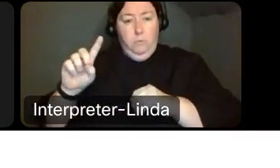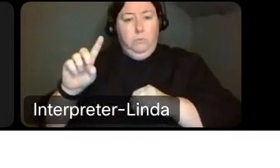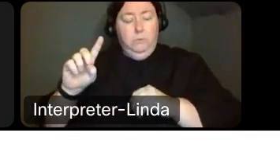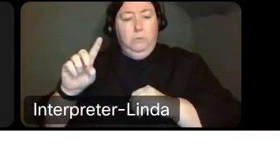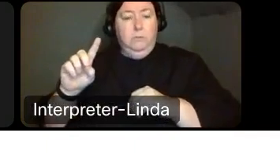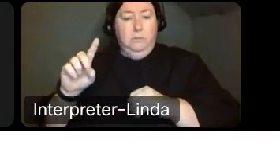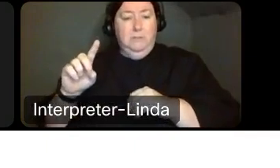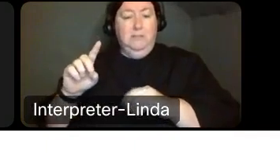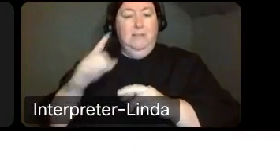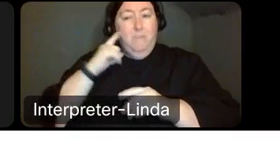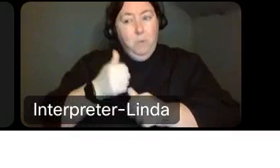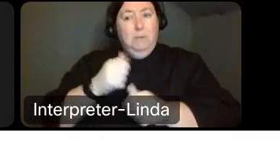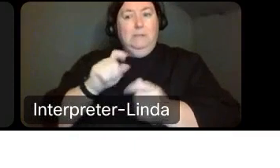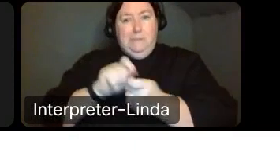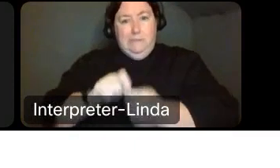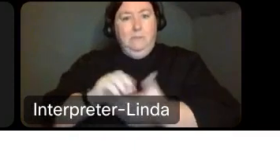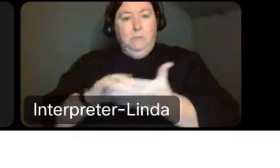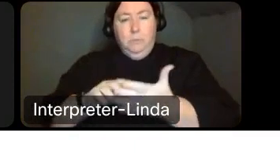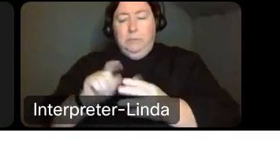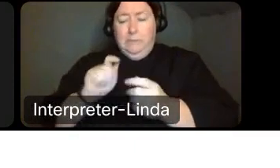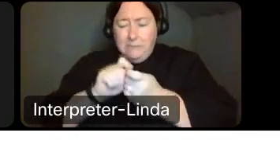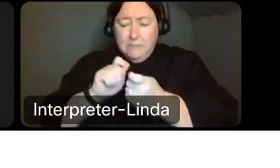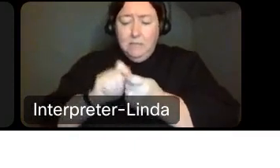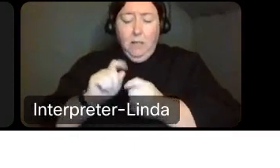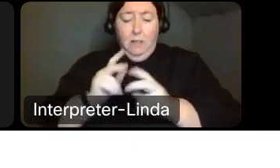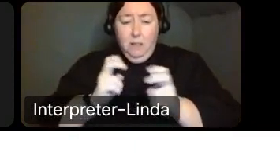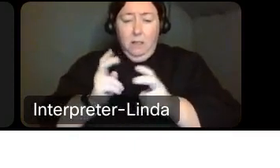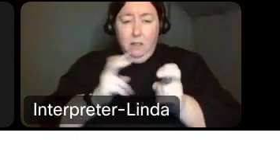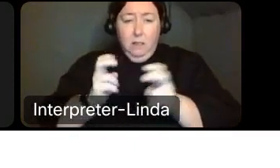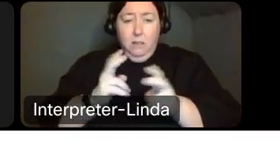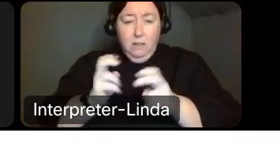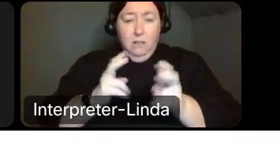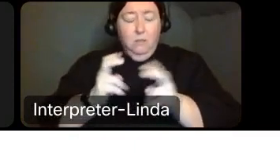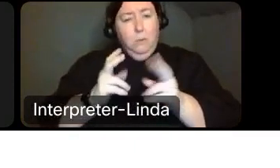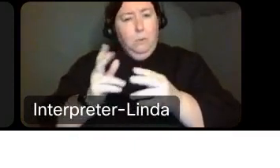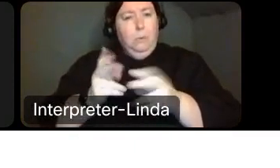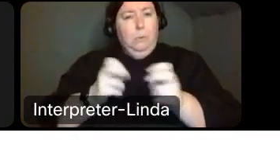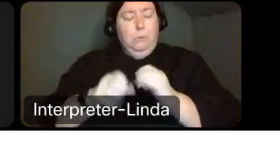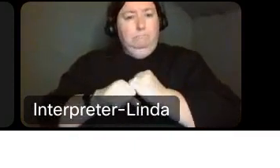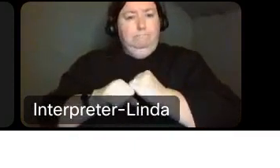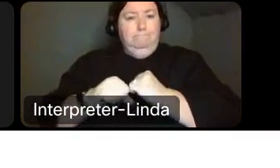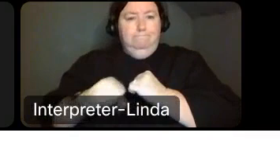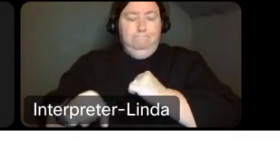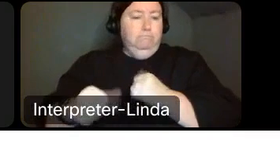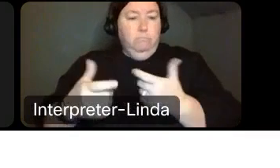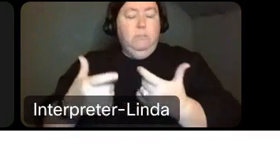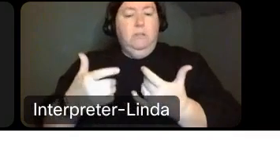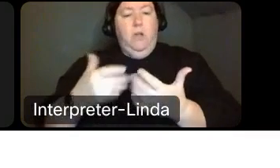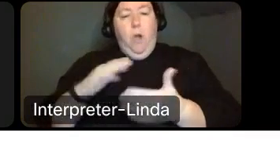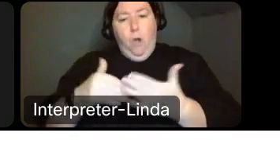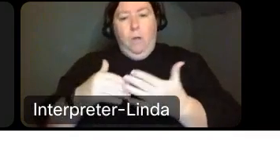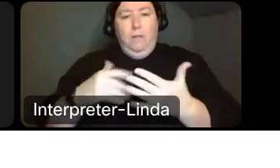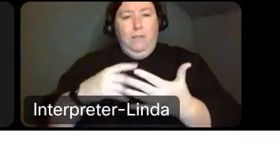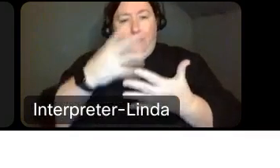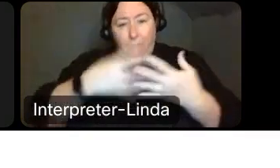for a particular student. So we used to have you, have an audiogram in front of you and then enter all the thresholds across all the frequencies that the